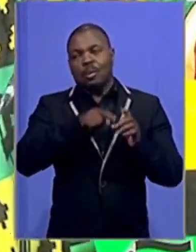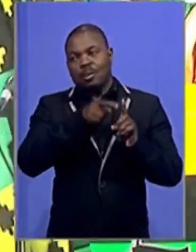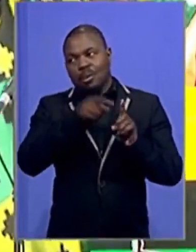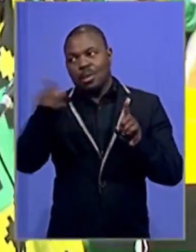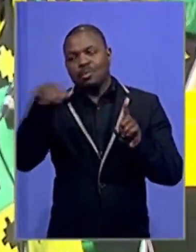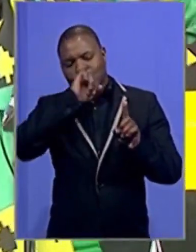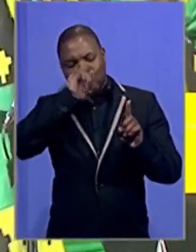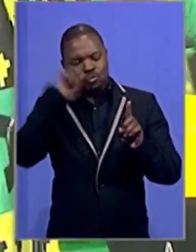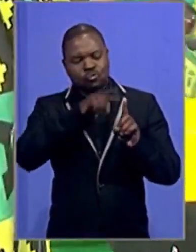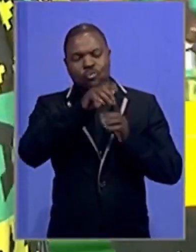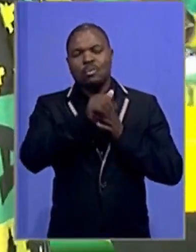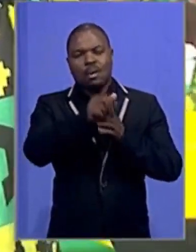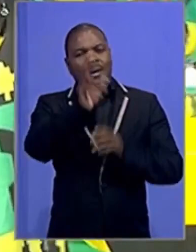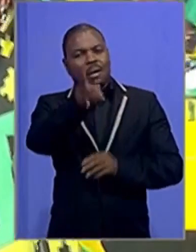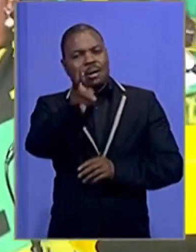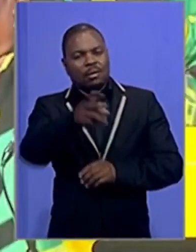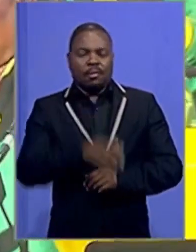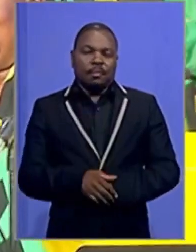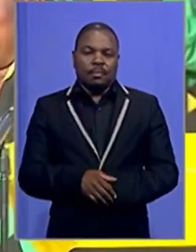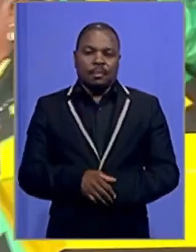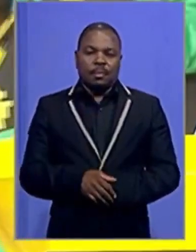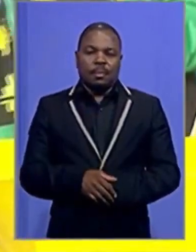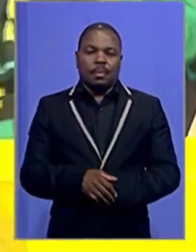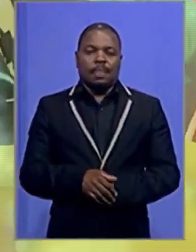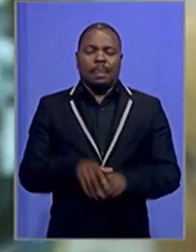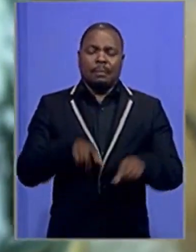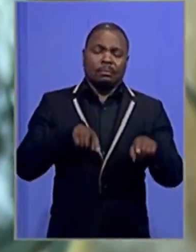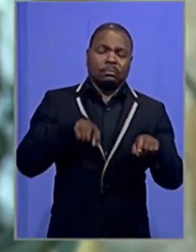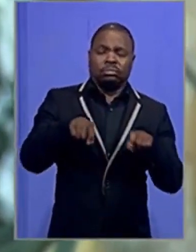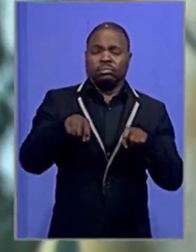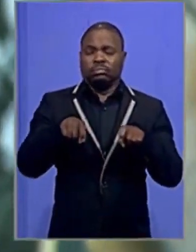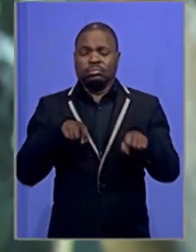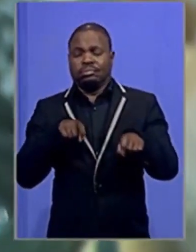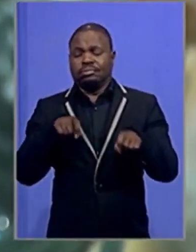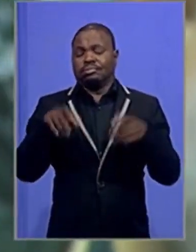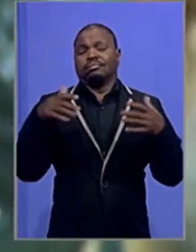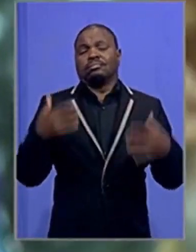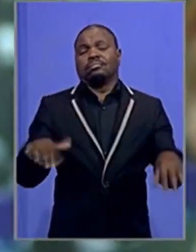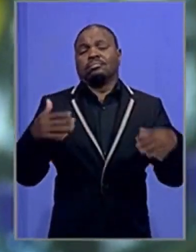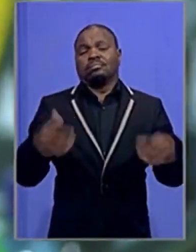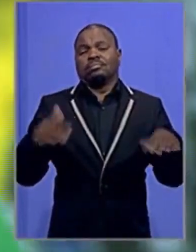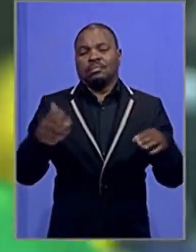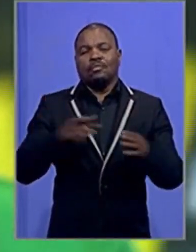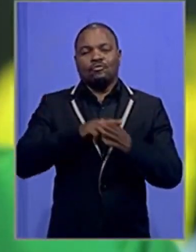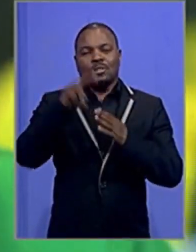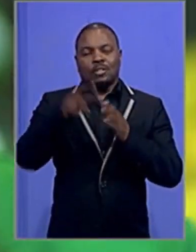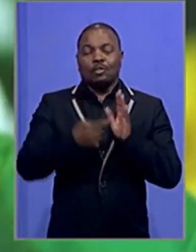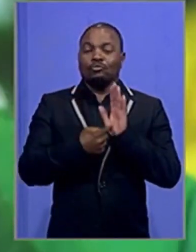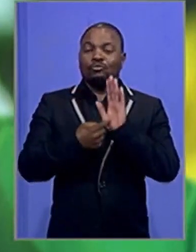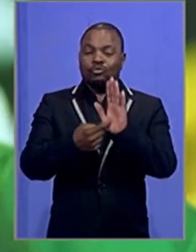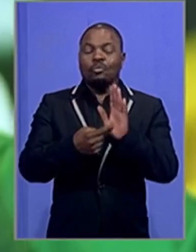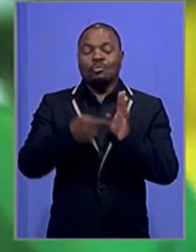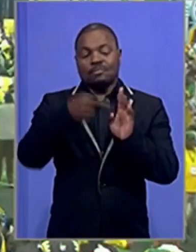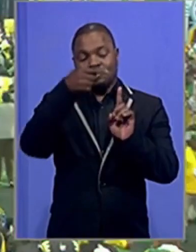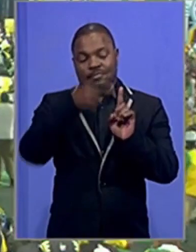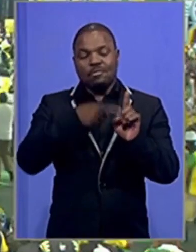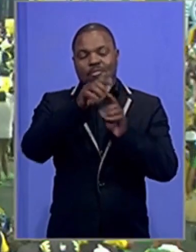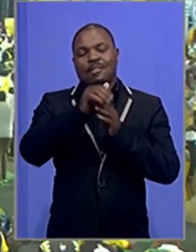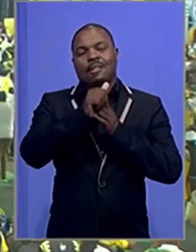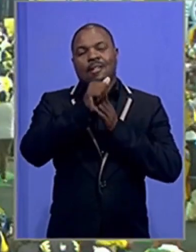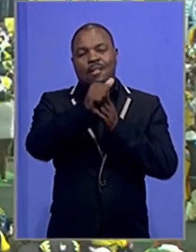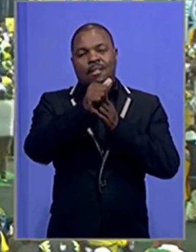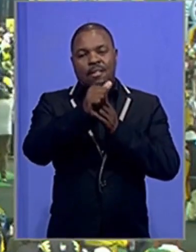go ka etella pele lekoko gape moraga kgaisano e gagametseng dipholo di bontshitse gore ke mang a tla etellang lekoko